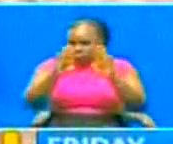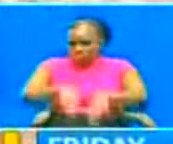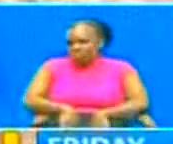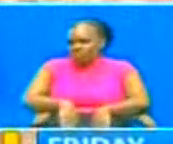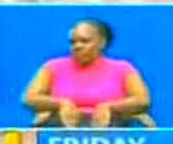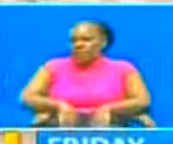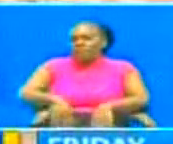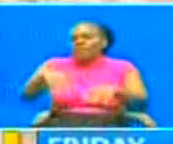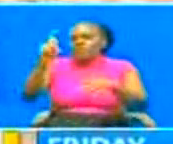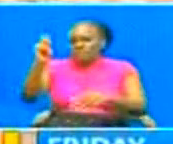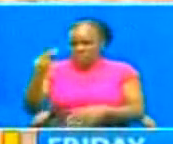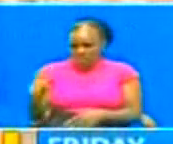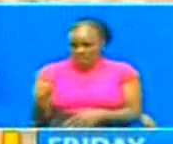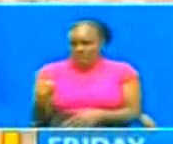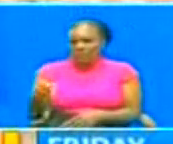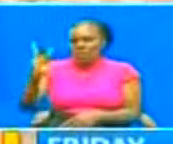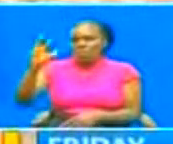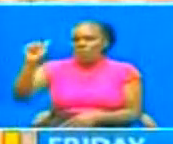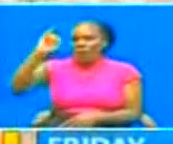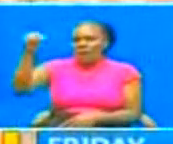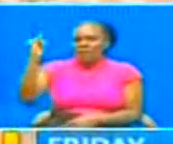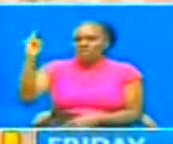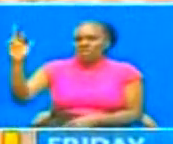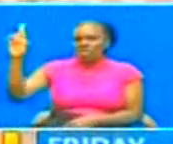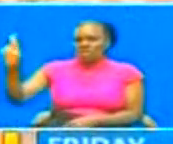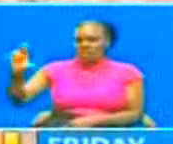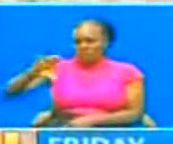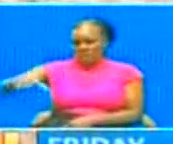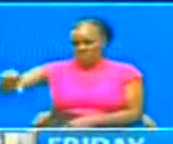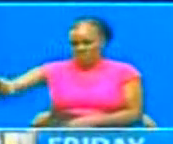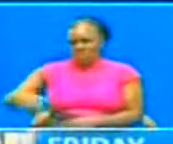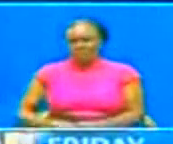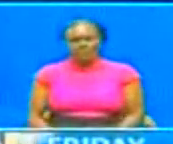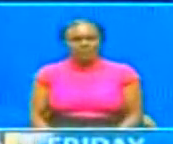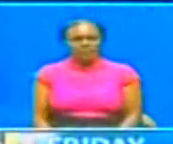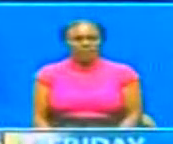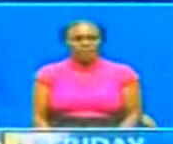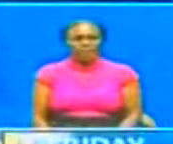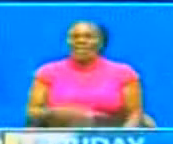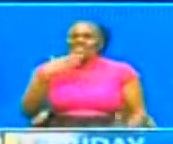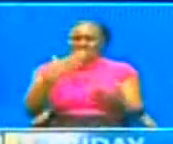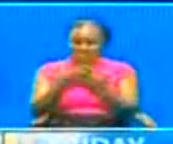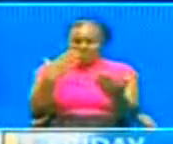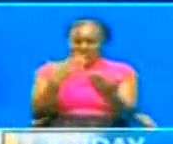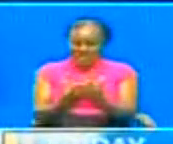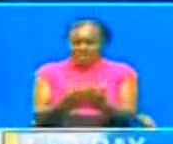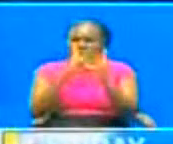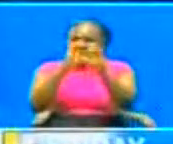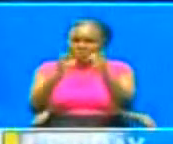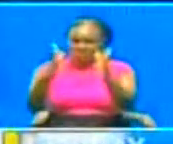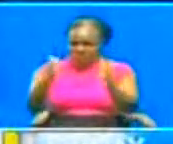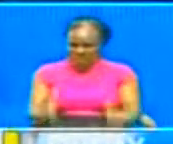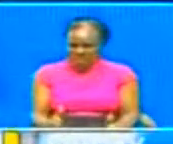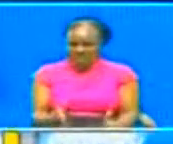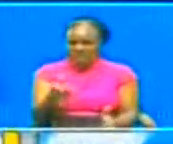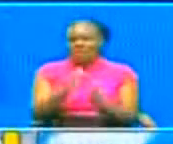Pole, KTN, Eldas Constituency, in Wajir County. Well, thank you very much, Fatma Pole, for that